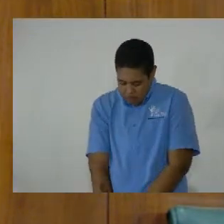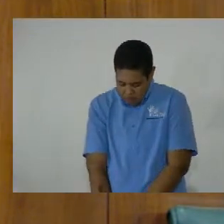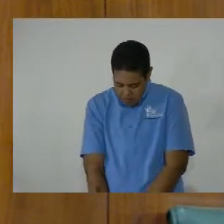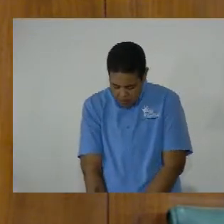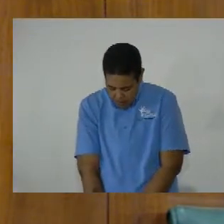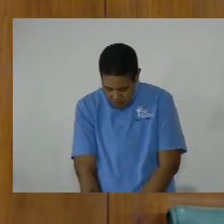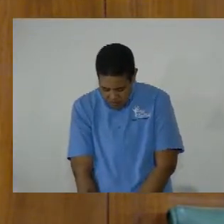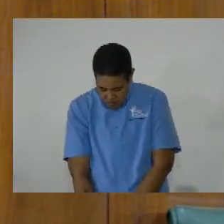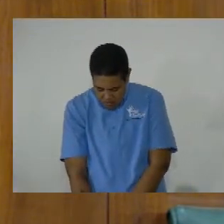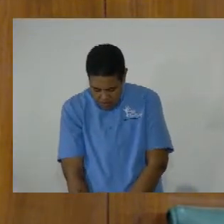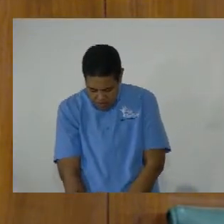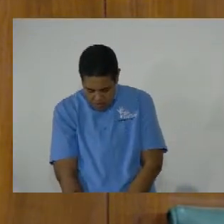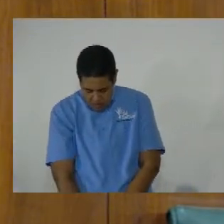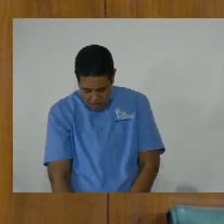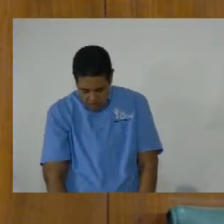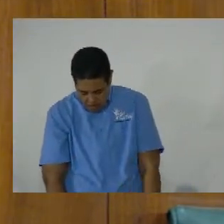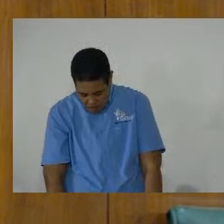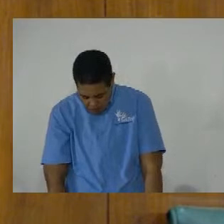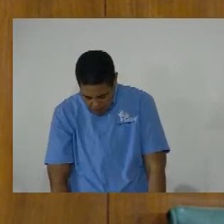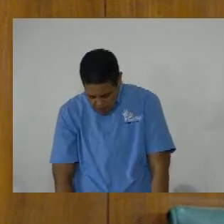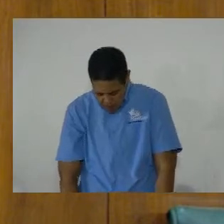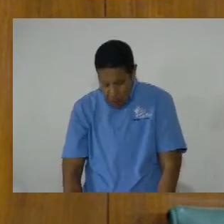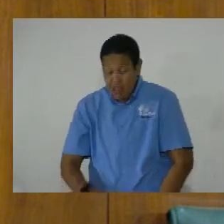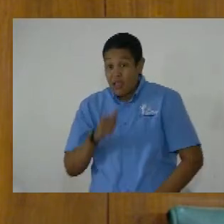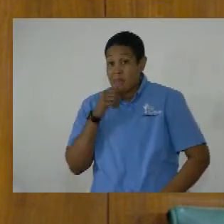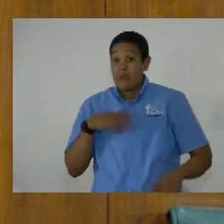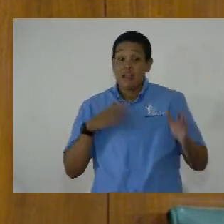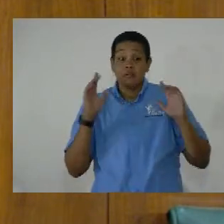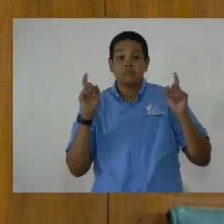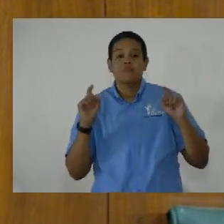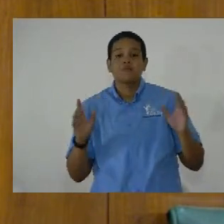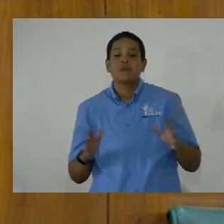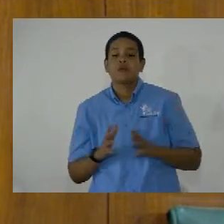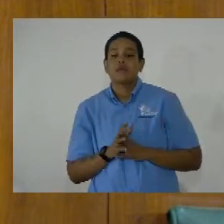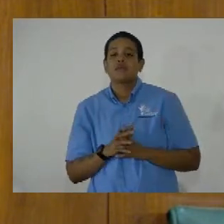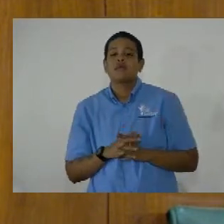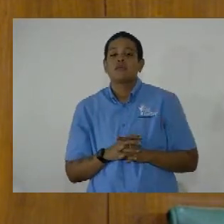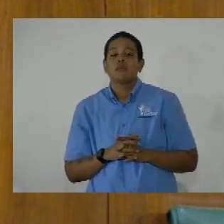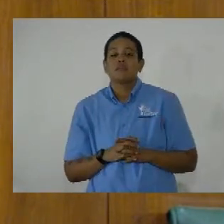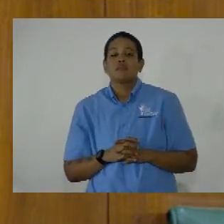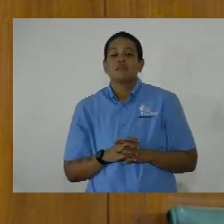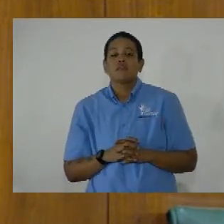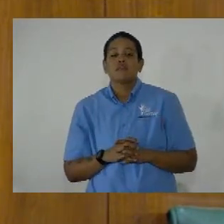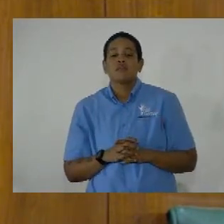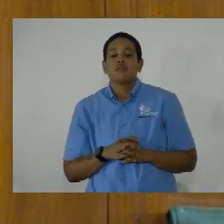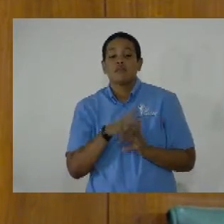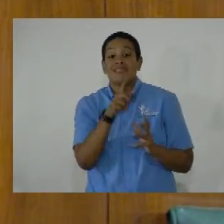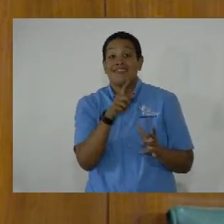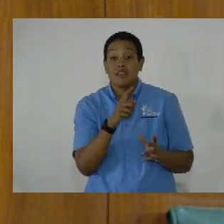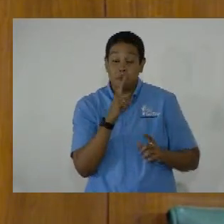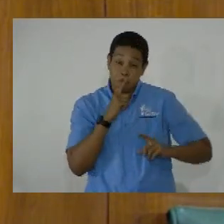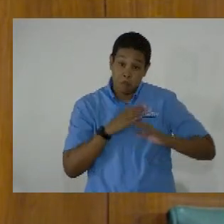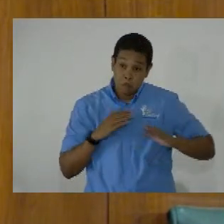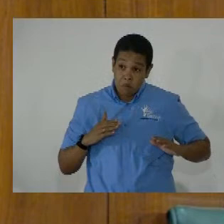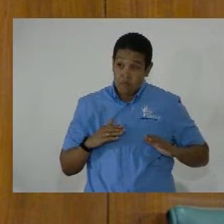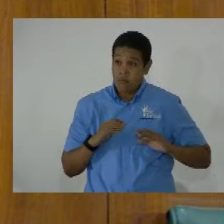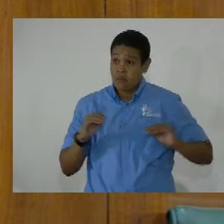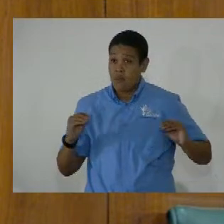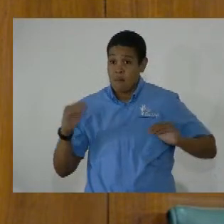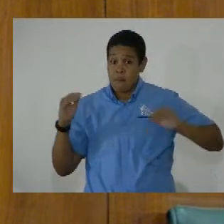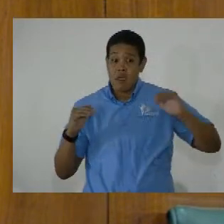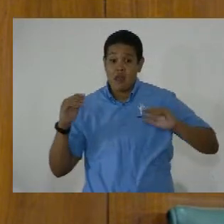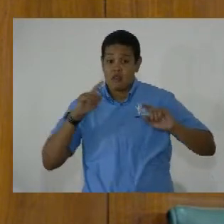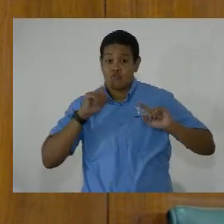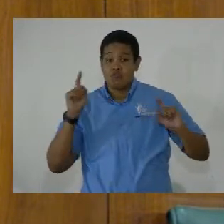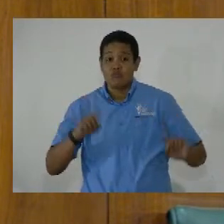Madam Speaker, the muted and unbalanced response by